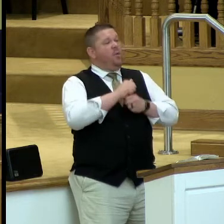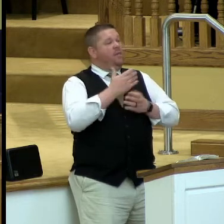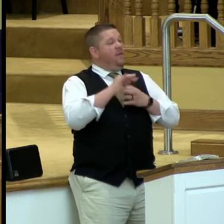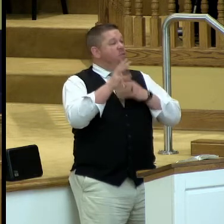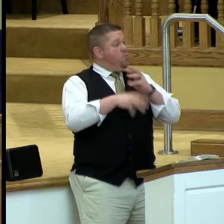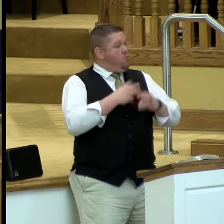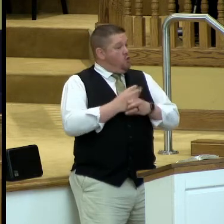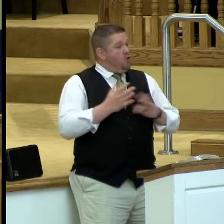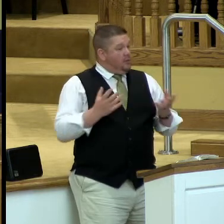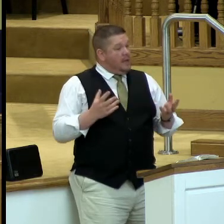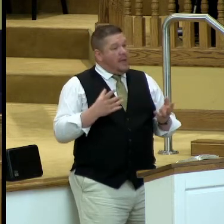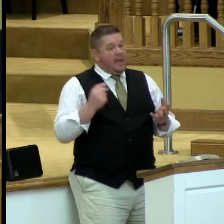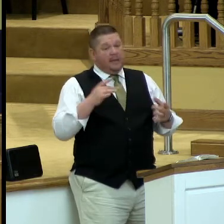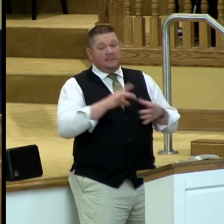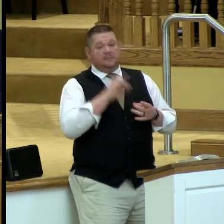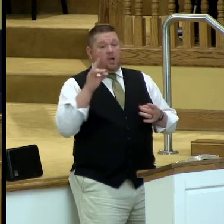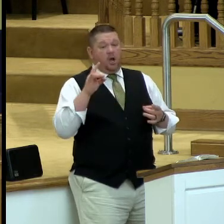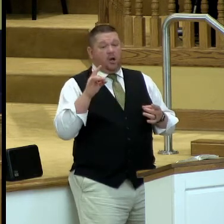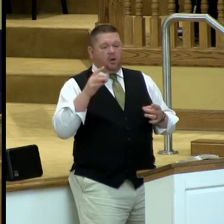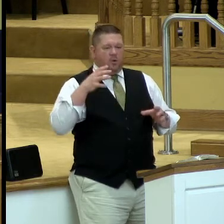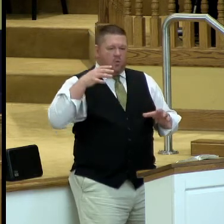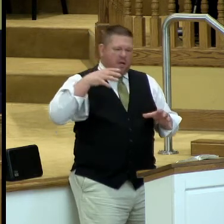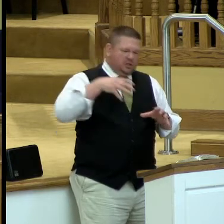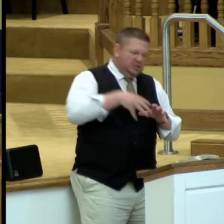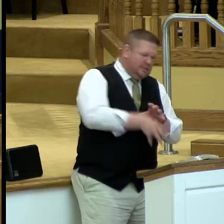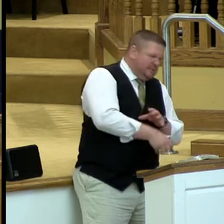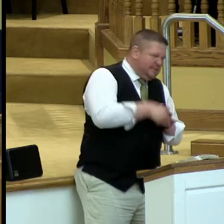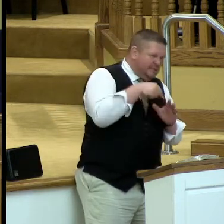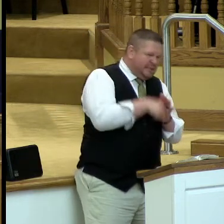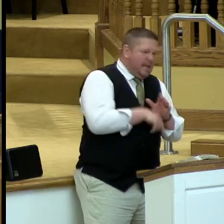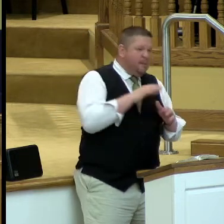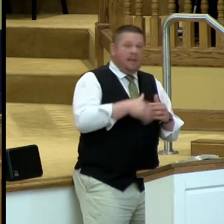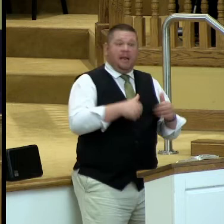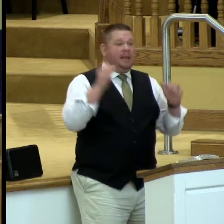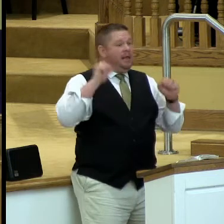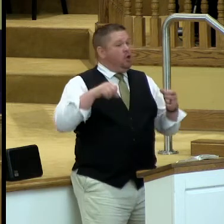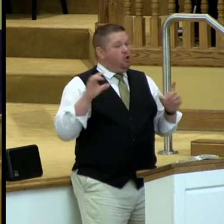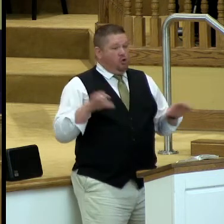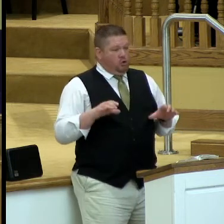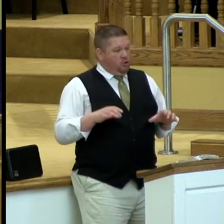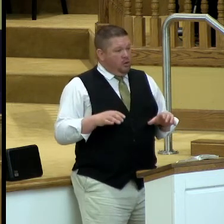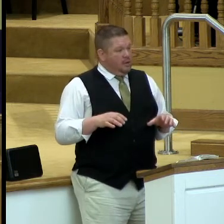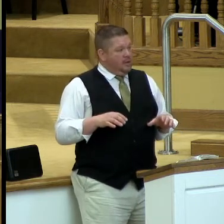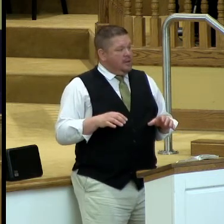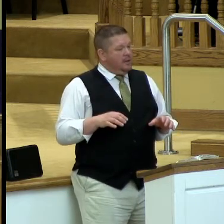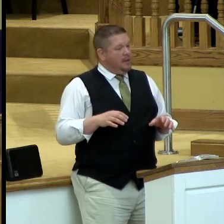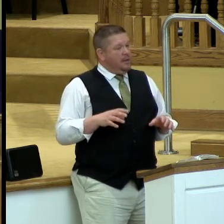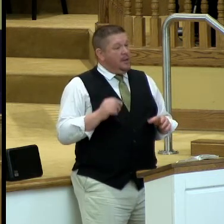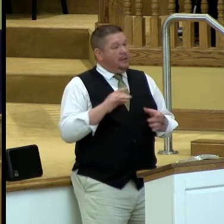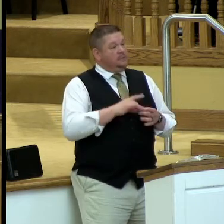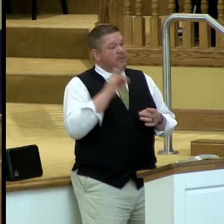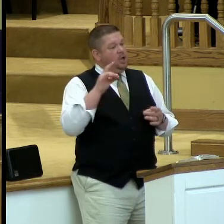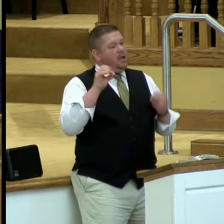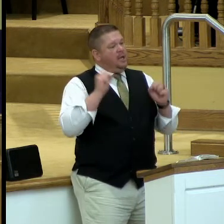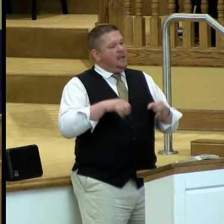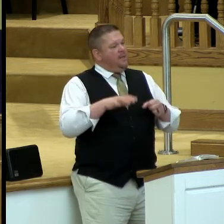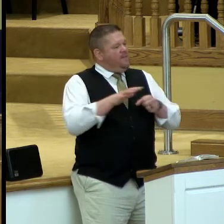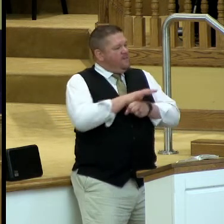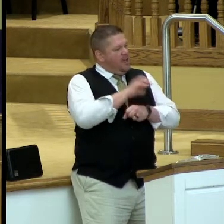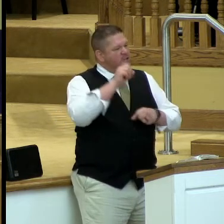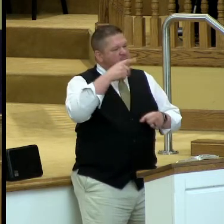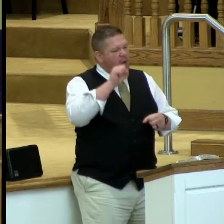world, and the Spirit reaches way deeper than any substance ever could. The Spirit can